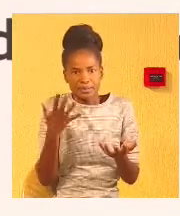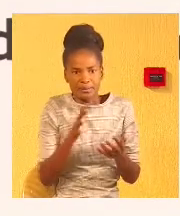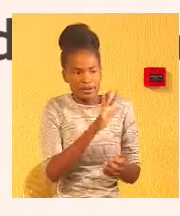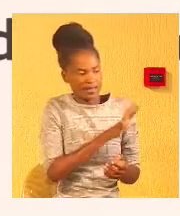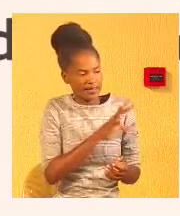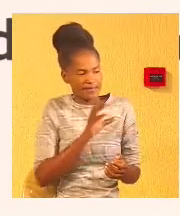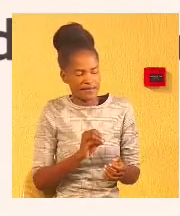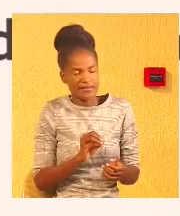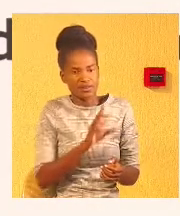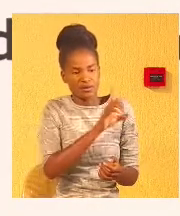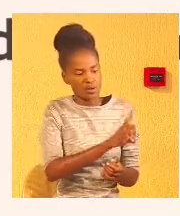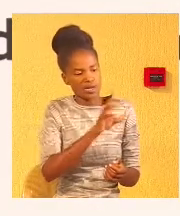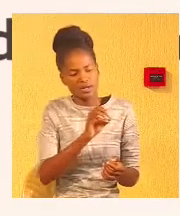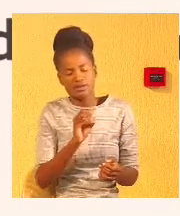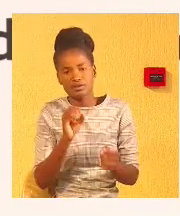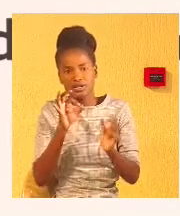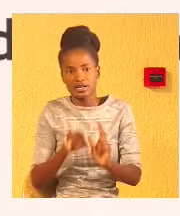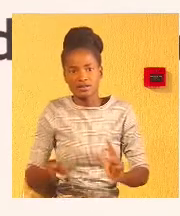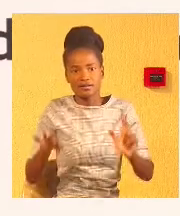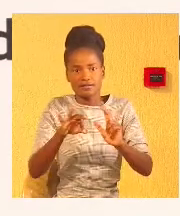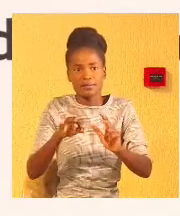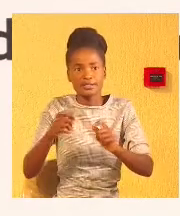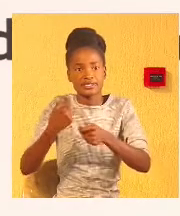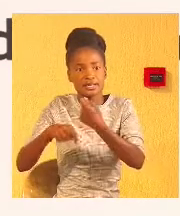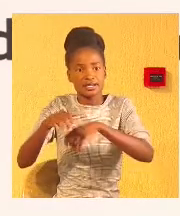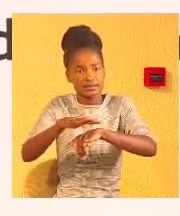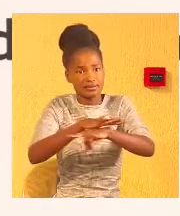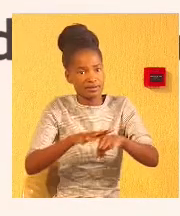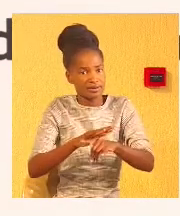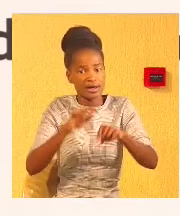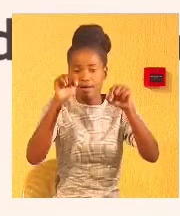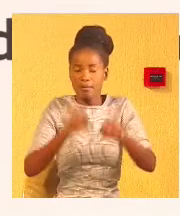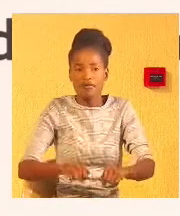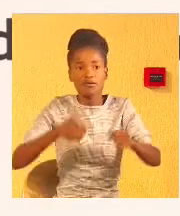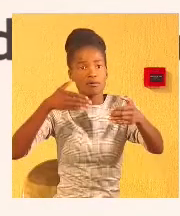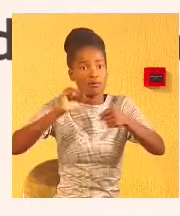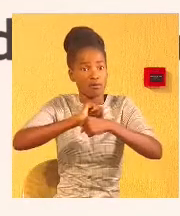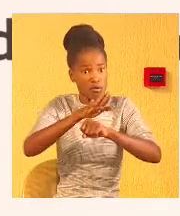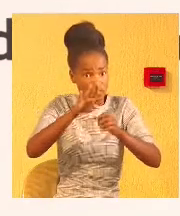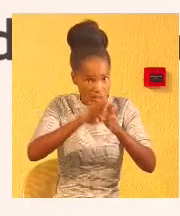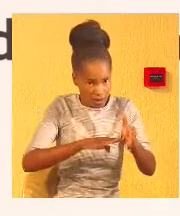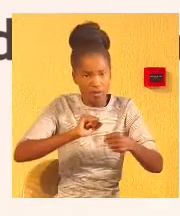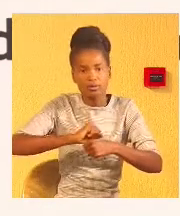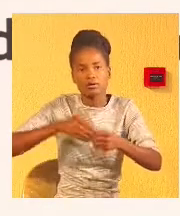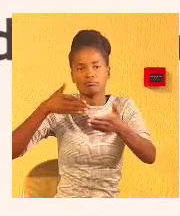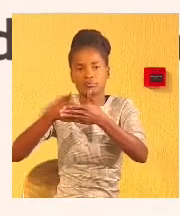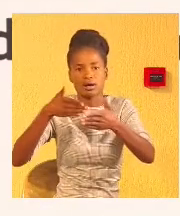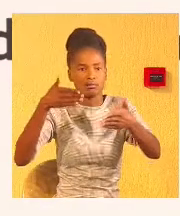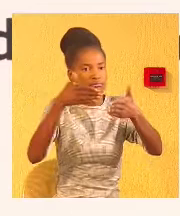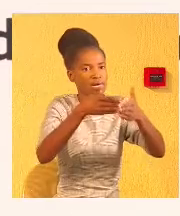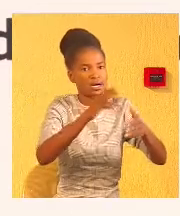50, 100 farmers bring their livestock, you are no longer able to do so. Secondly, the buyers of